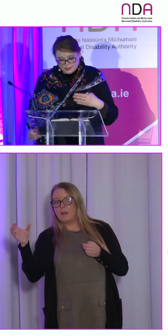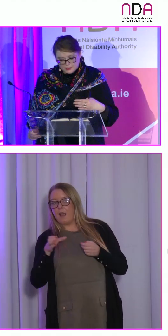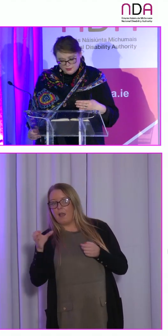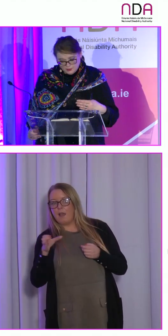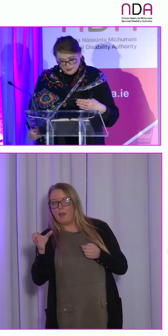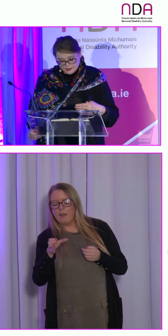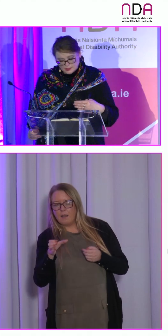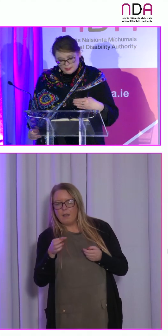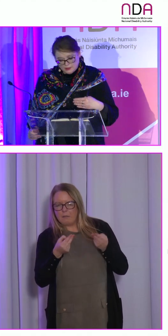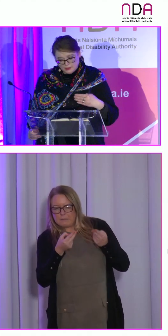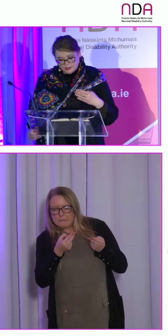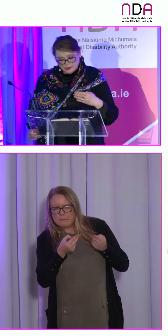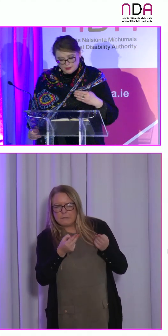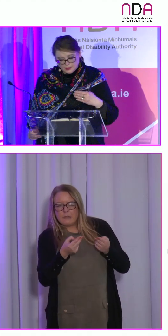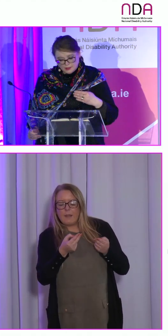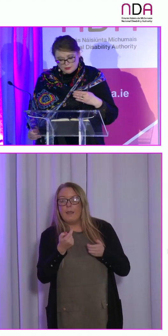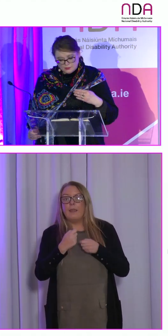put together in a way that are